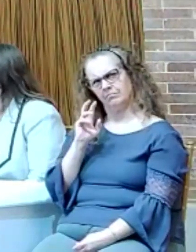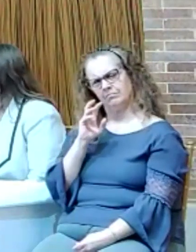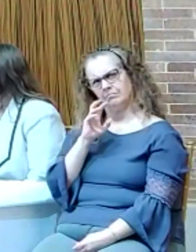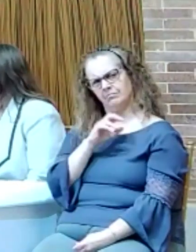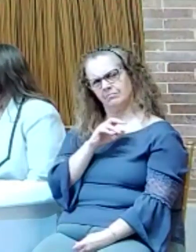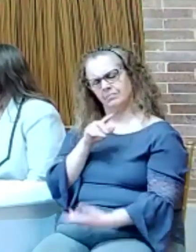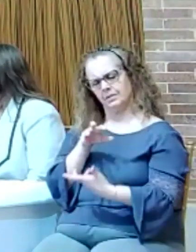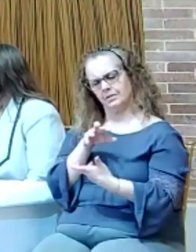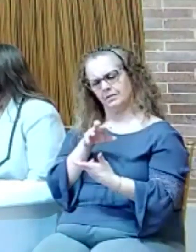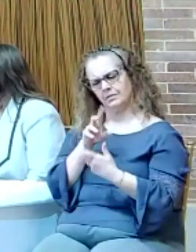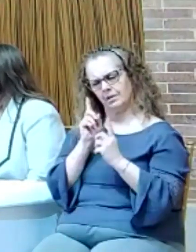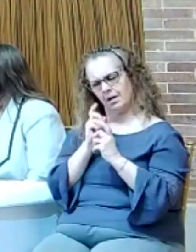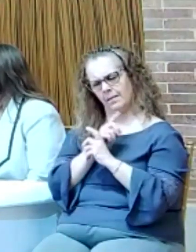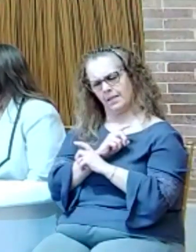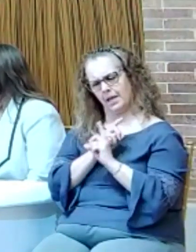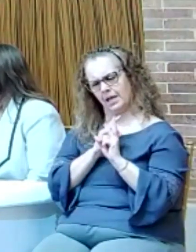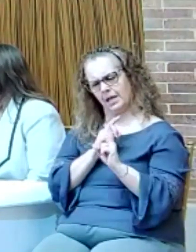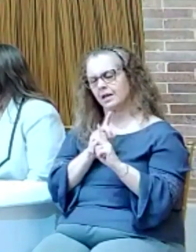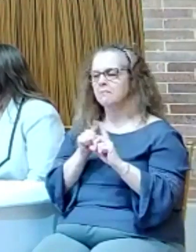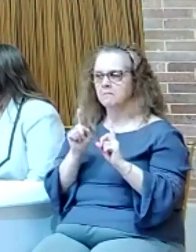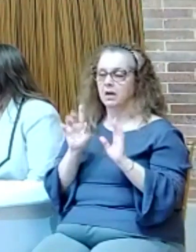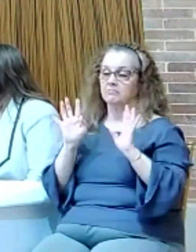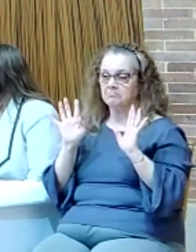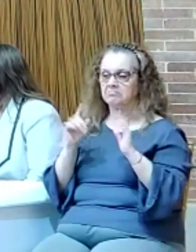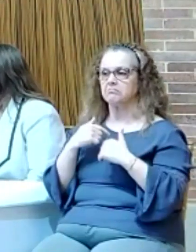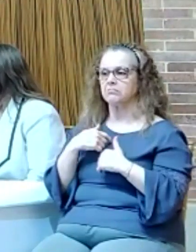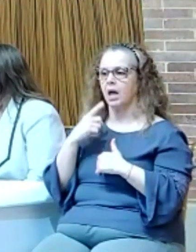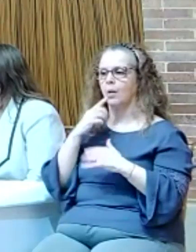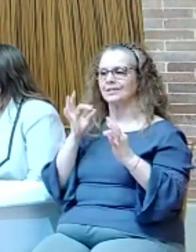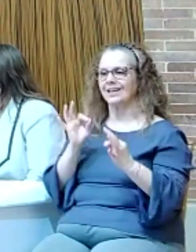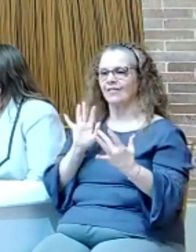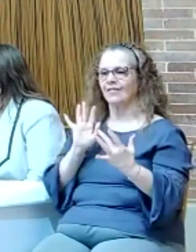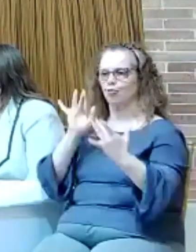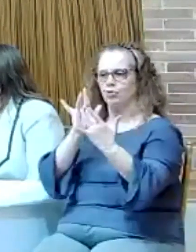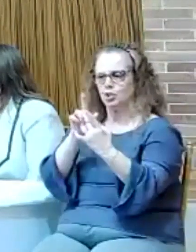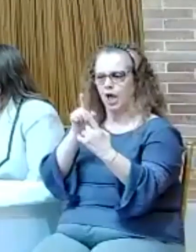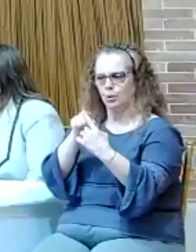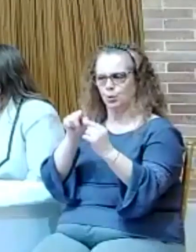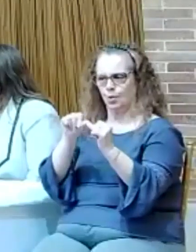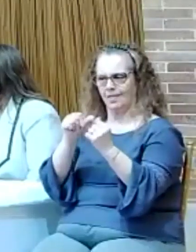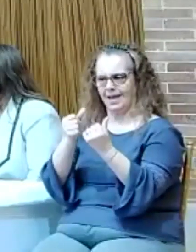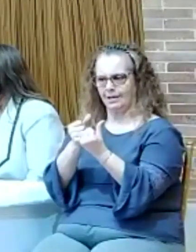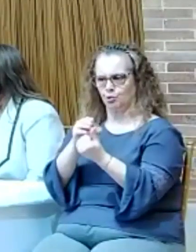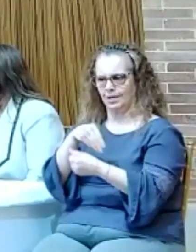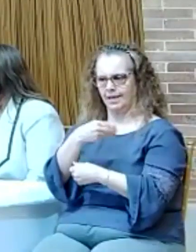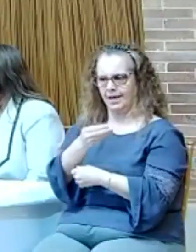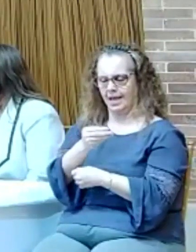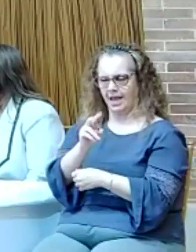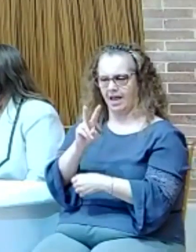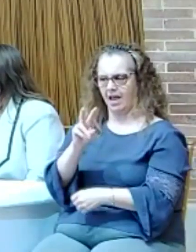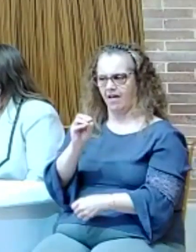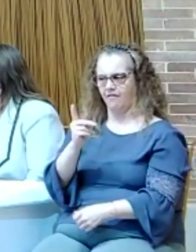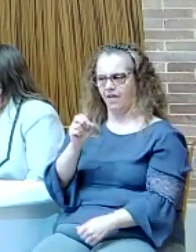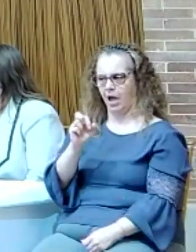here but I will briefly say definitely reaching out to the agency that issued the voucher and it's responsible